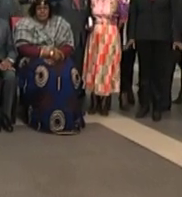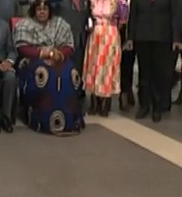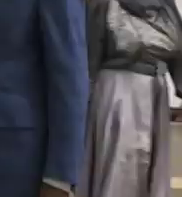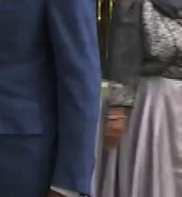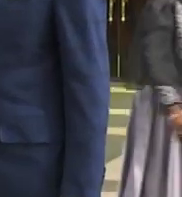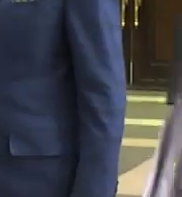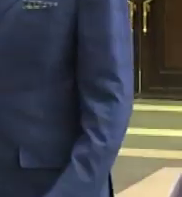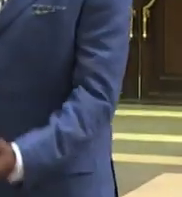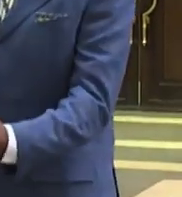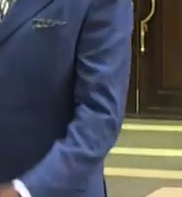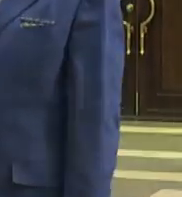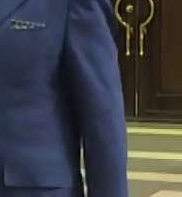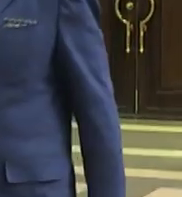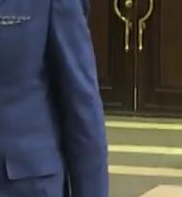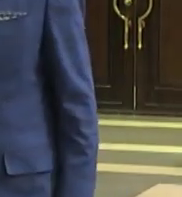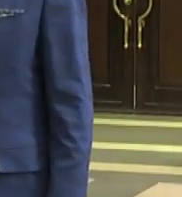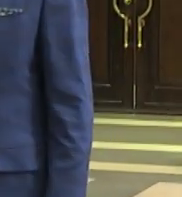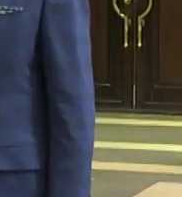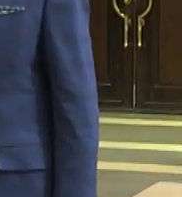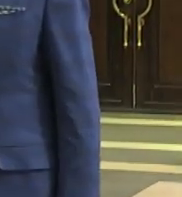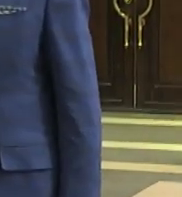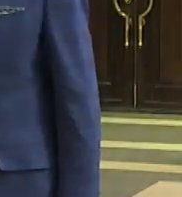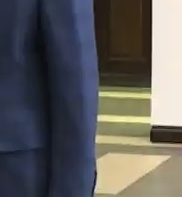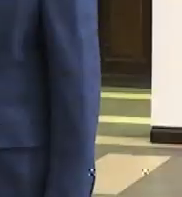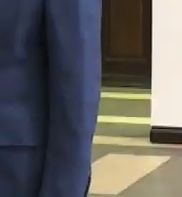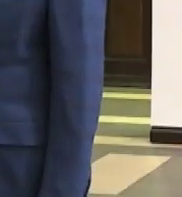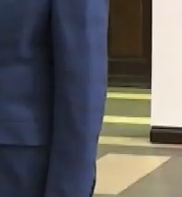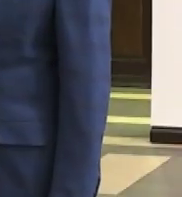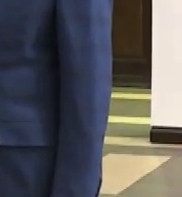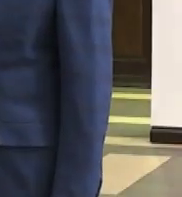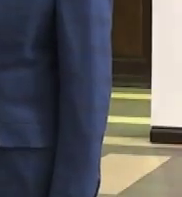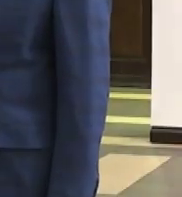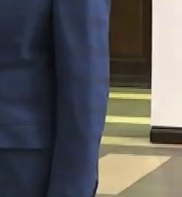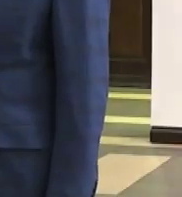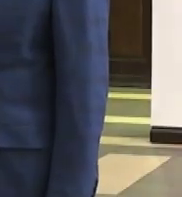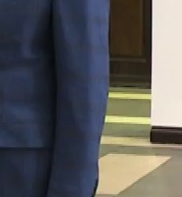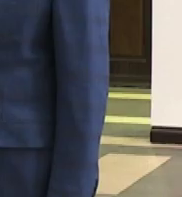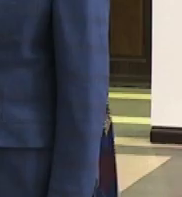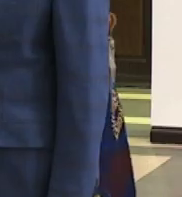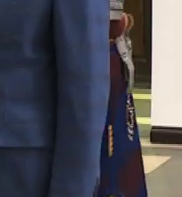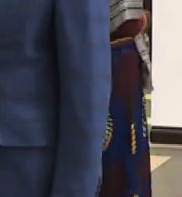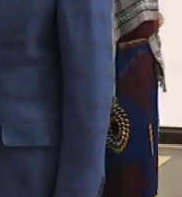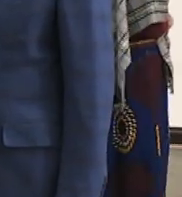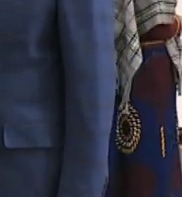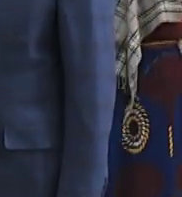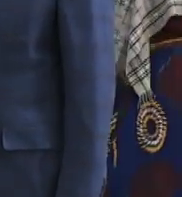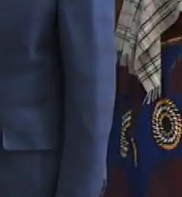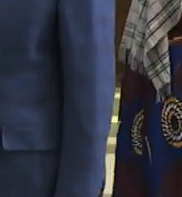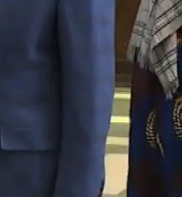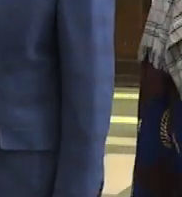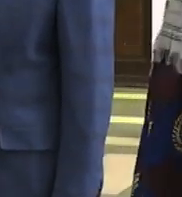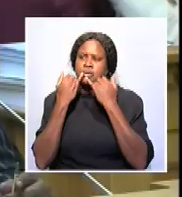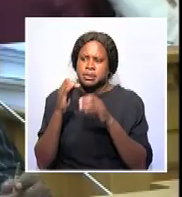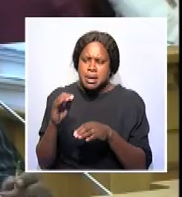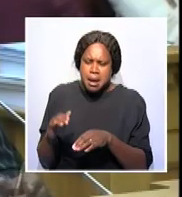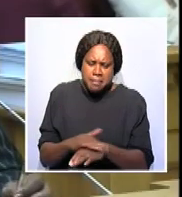that indications are that Germany will not settle for a monetary compensation, but instead fund projects to affected Namibians in the